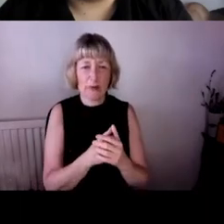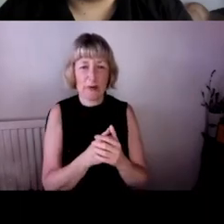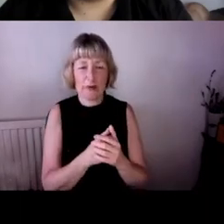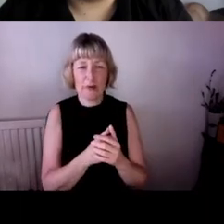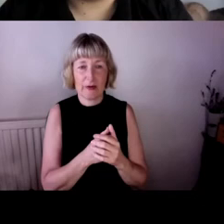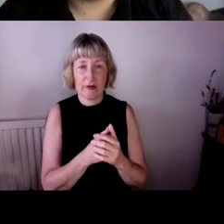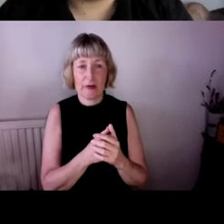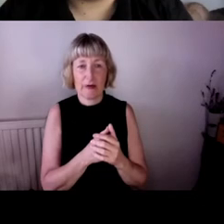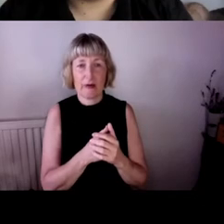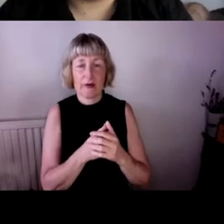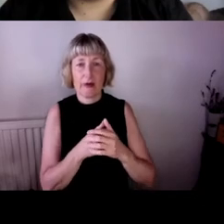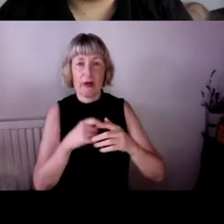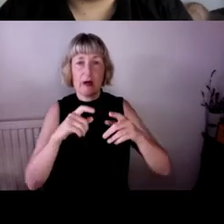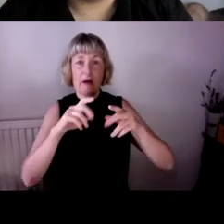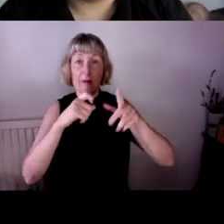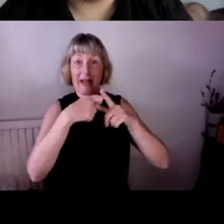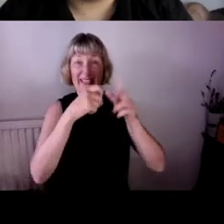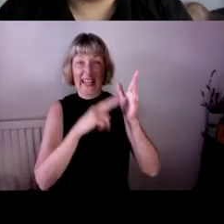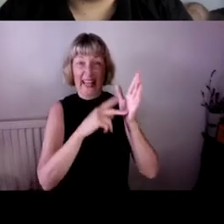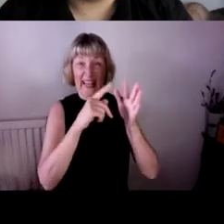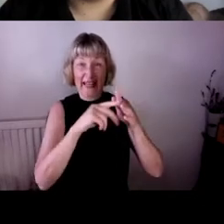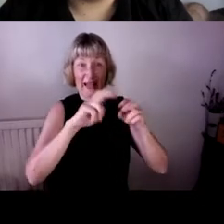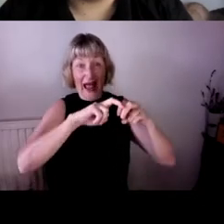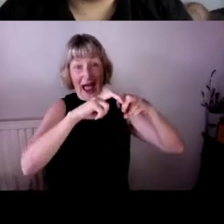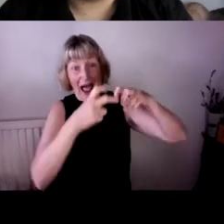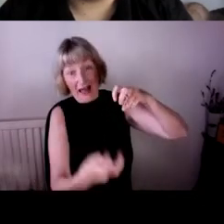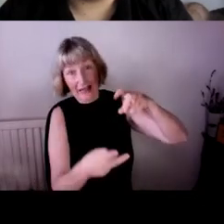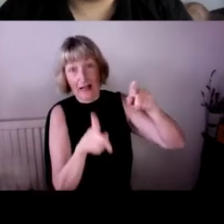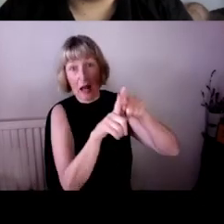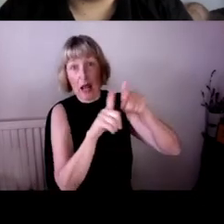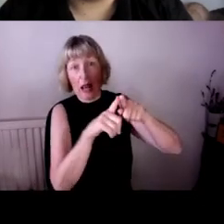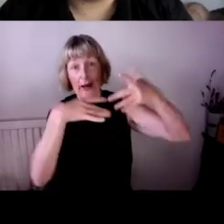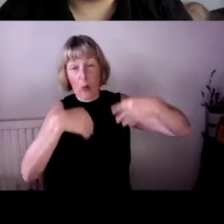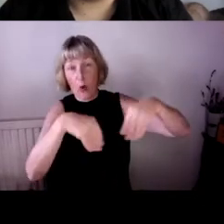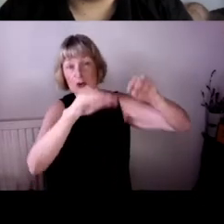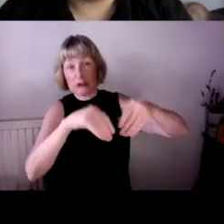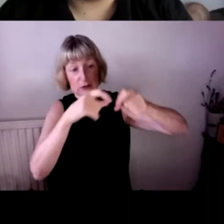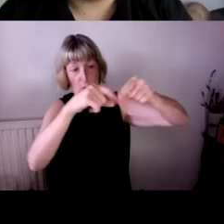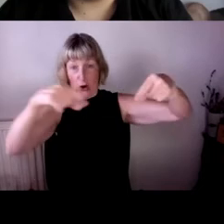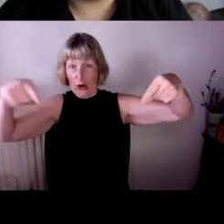Hanging from my knee, like washing on a line.